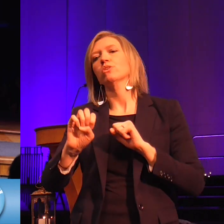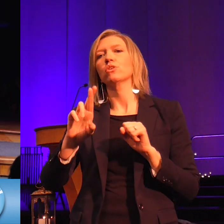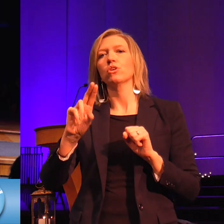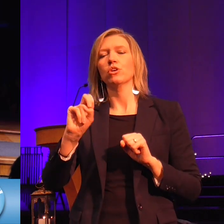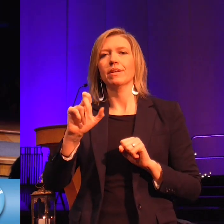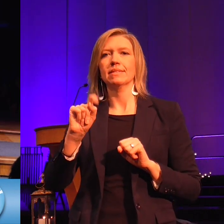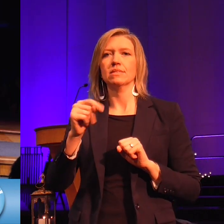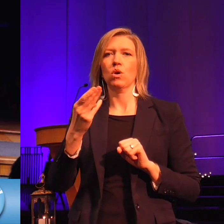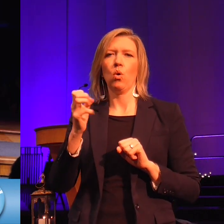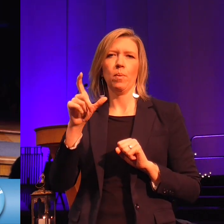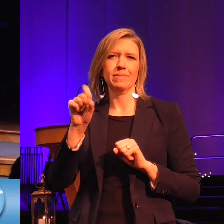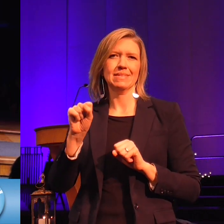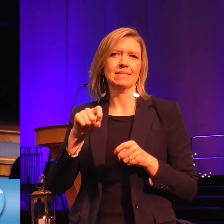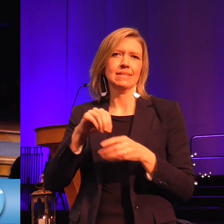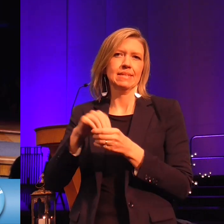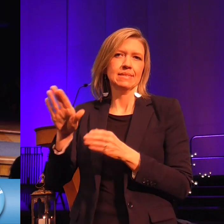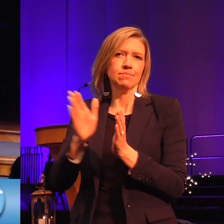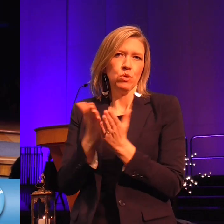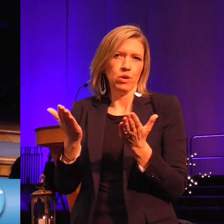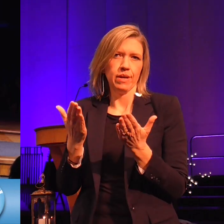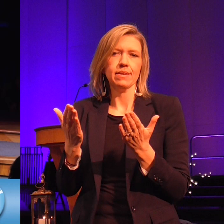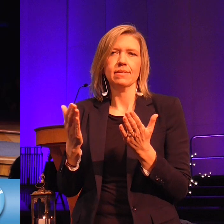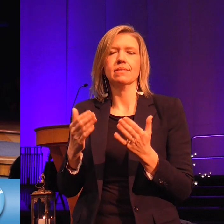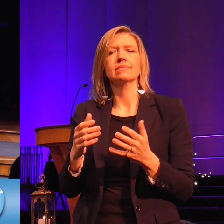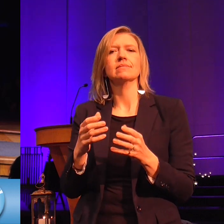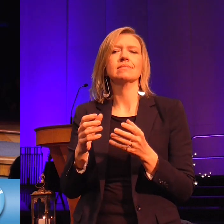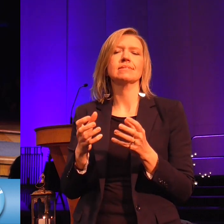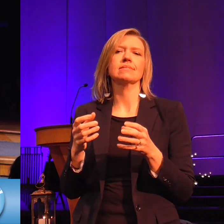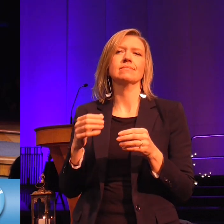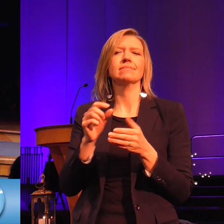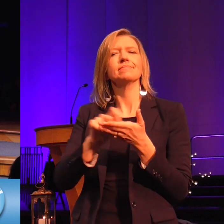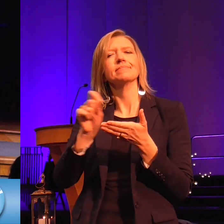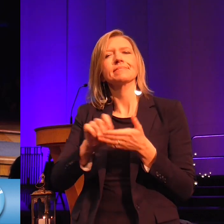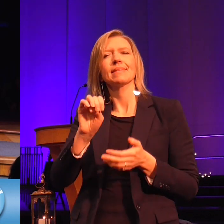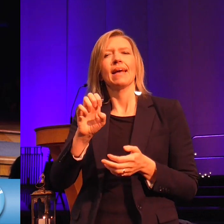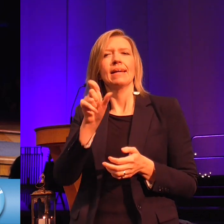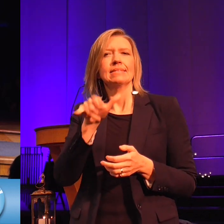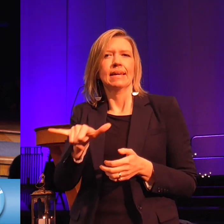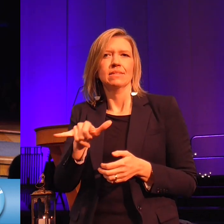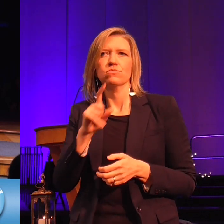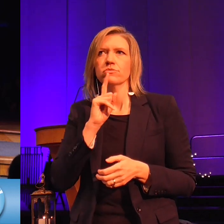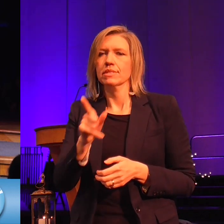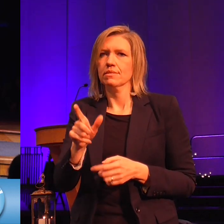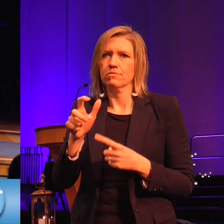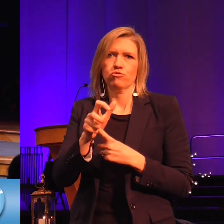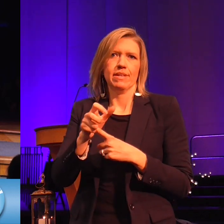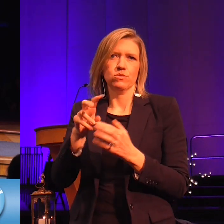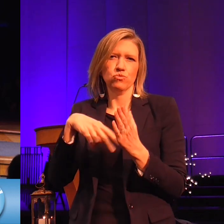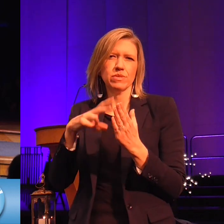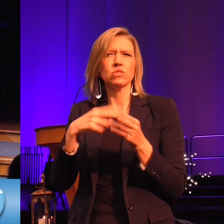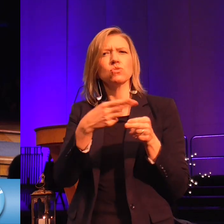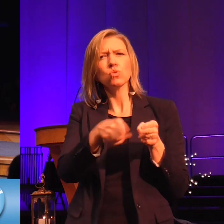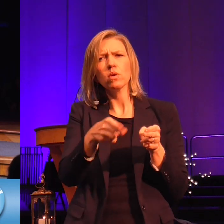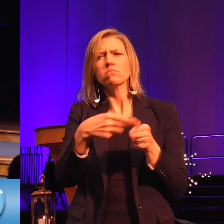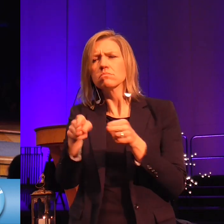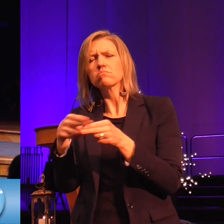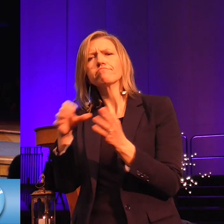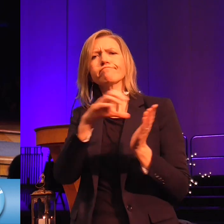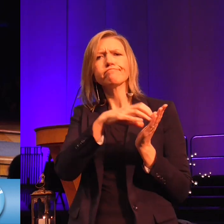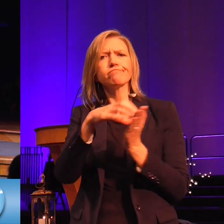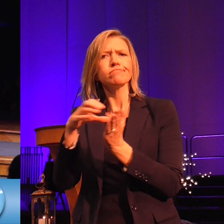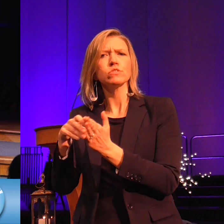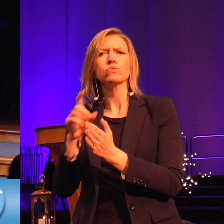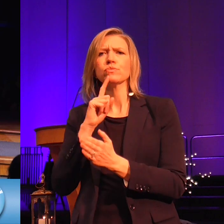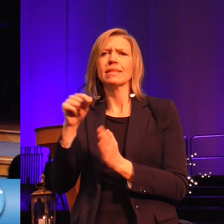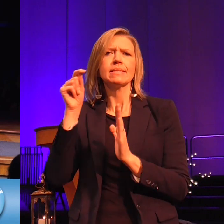great book, Living the Science of Mind, it's a collection of essays that are really great to read because they're short and sweet and very